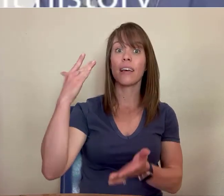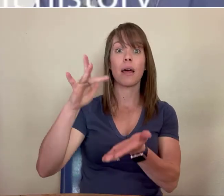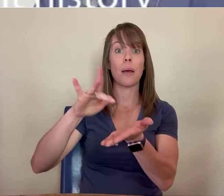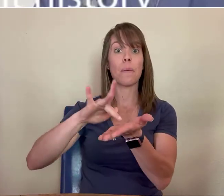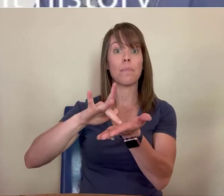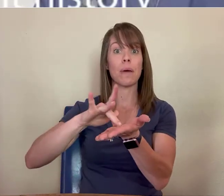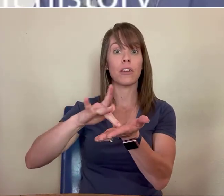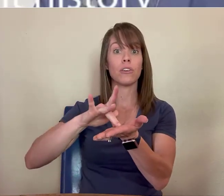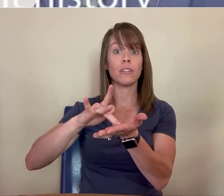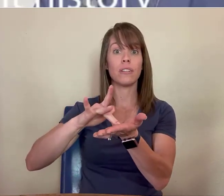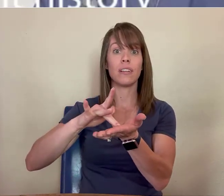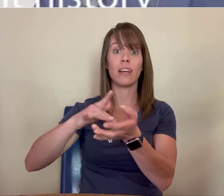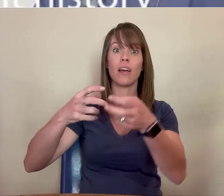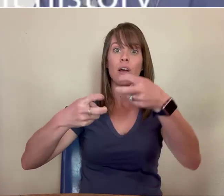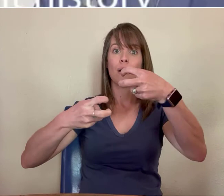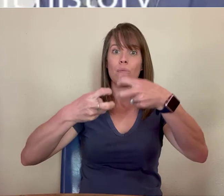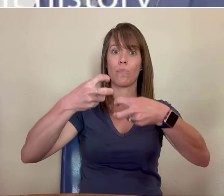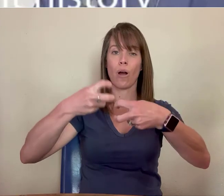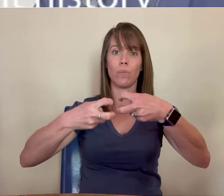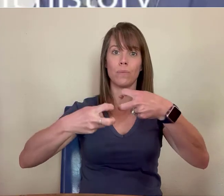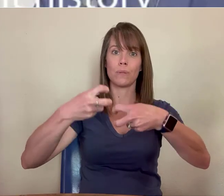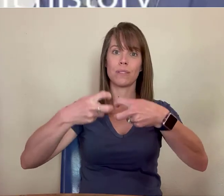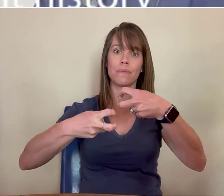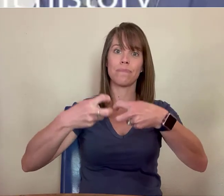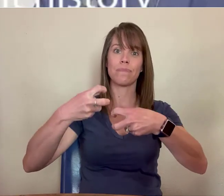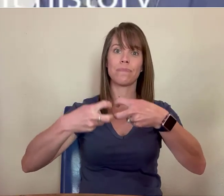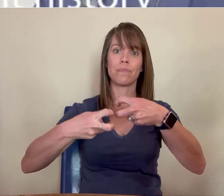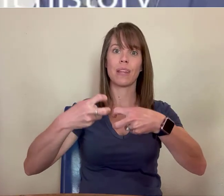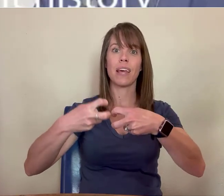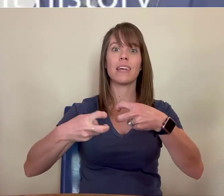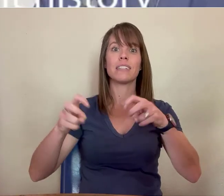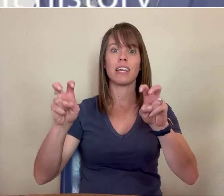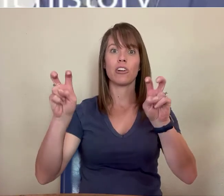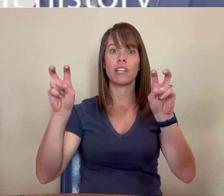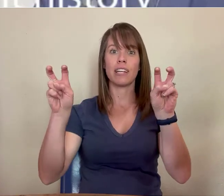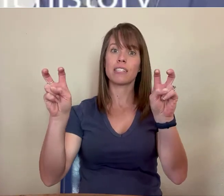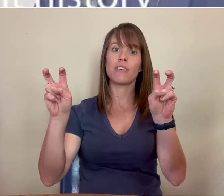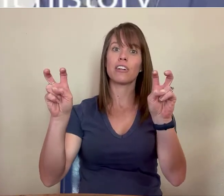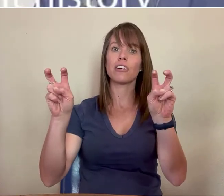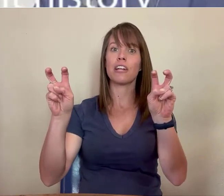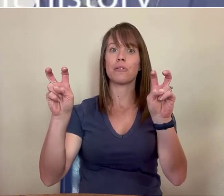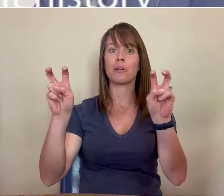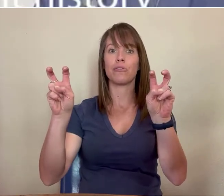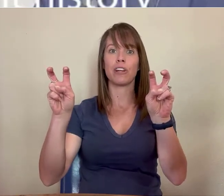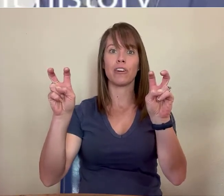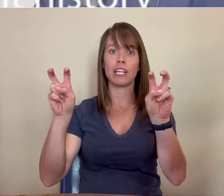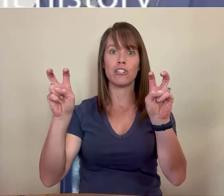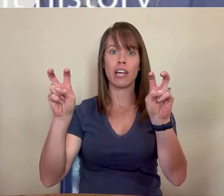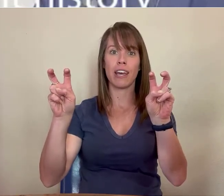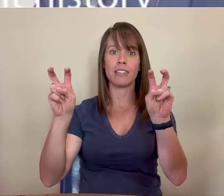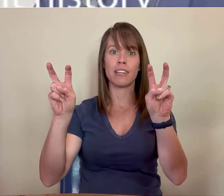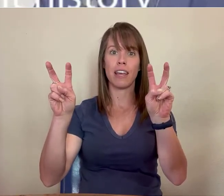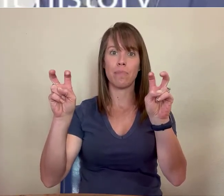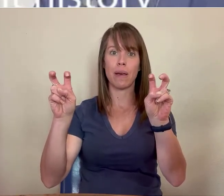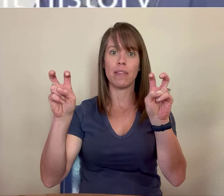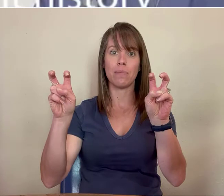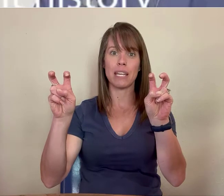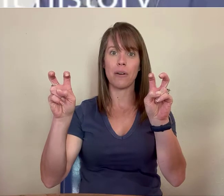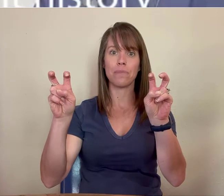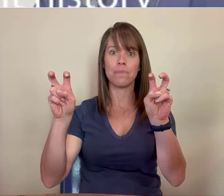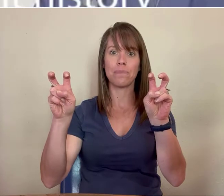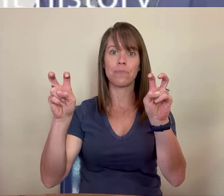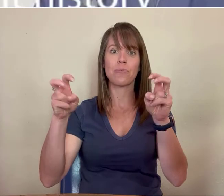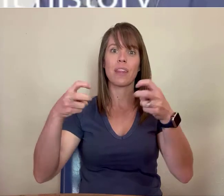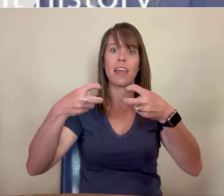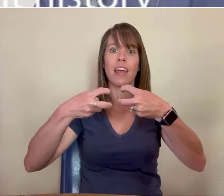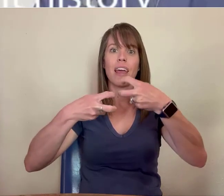Past, medical, problems. Take your index finger and your middle finger on each hand and bend them